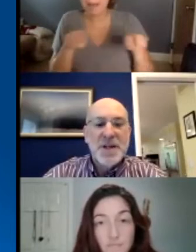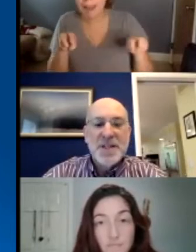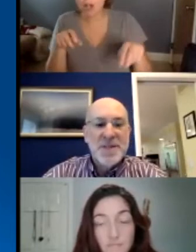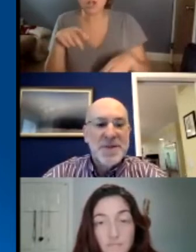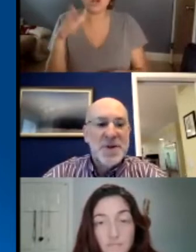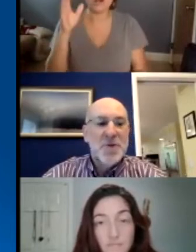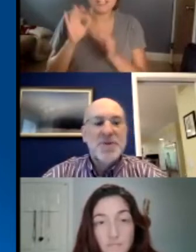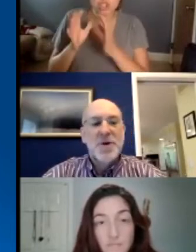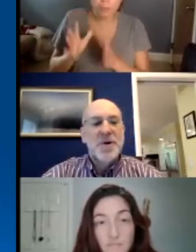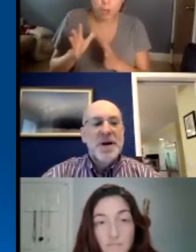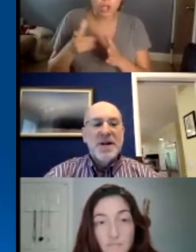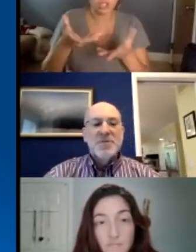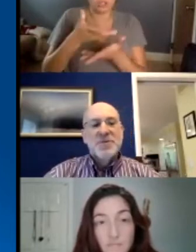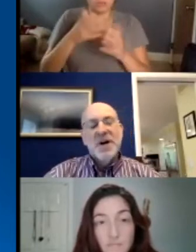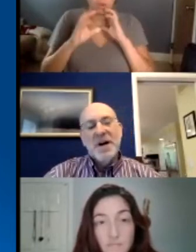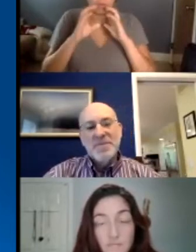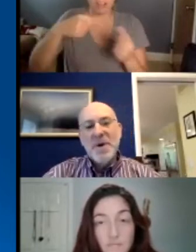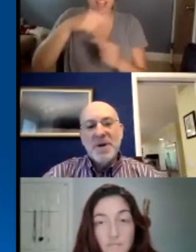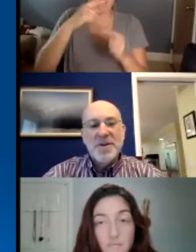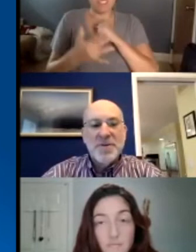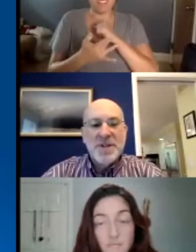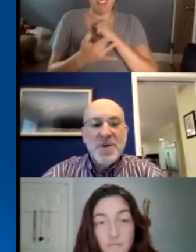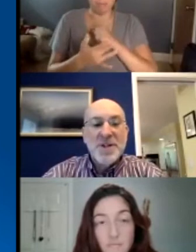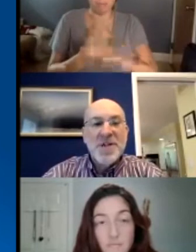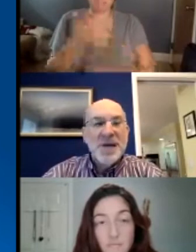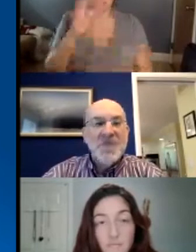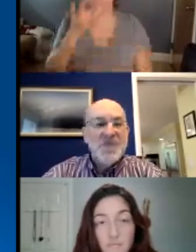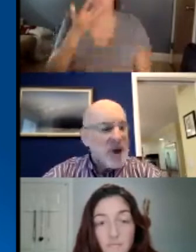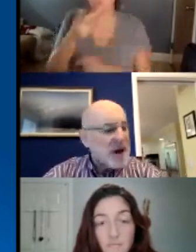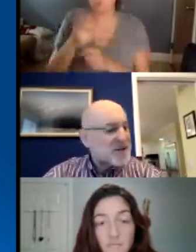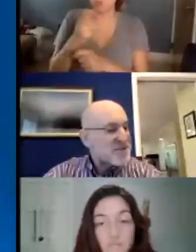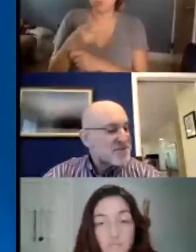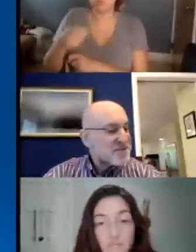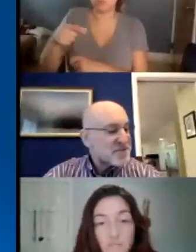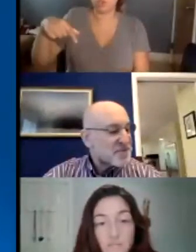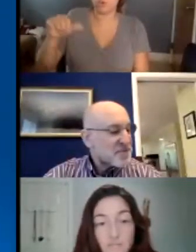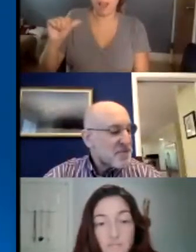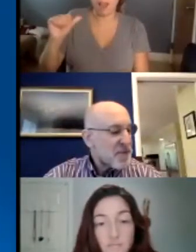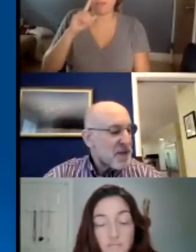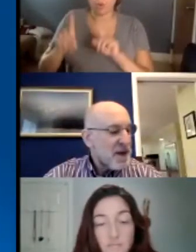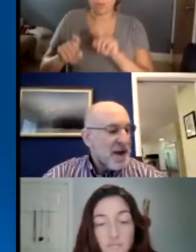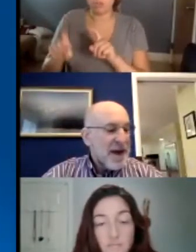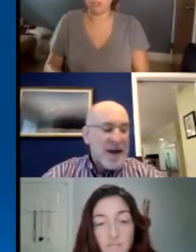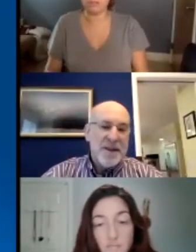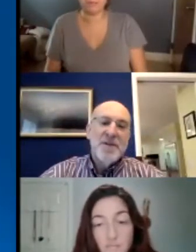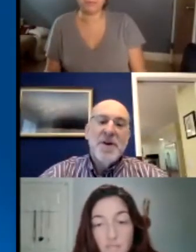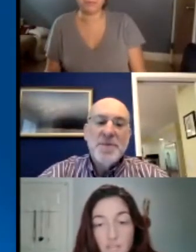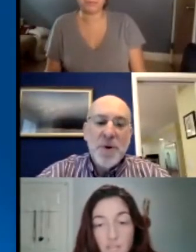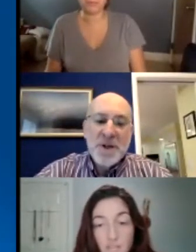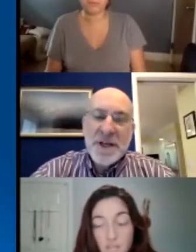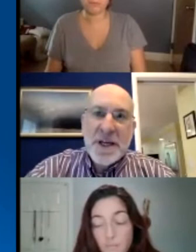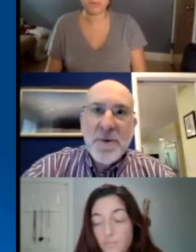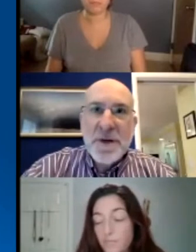and Steve Fasson. So remember to use the question and answer box. And then